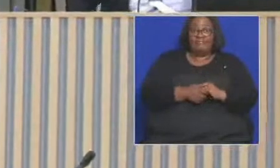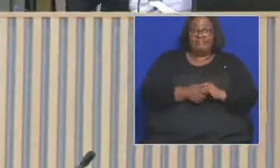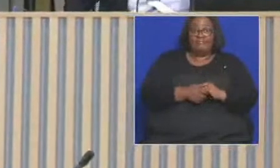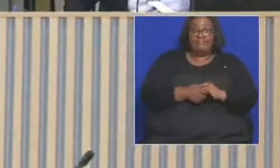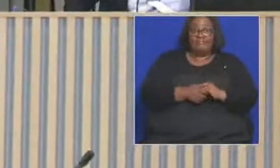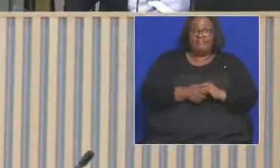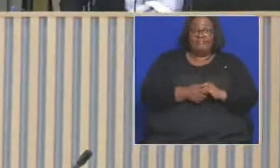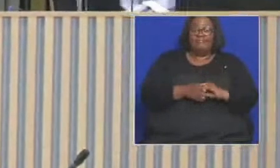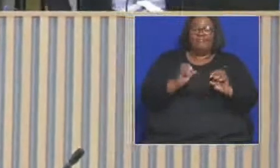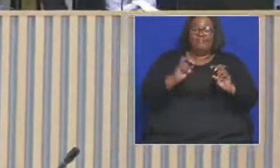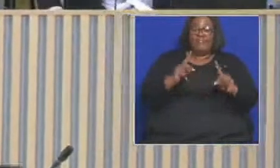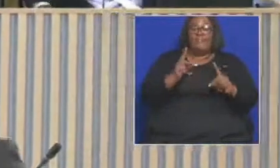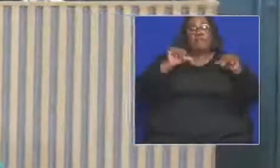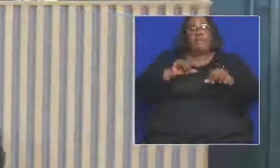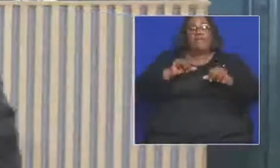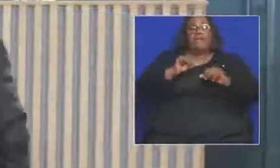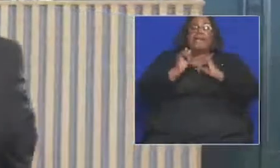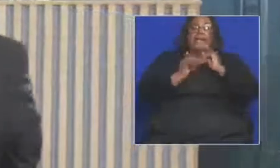11:30.